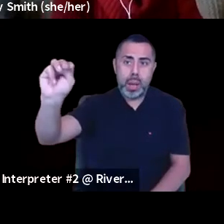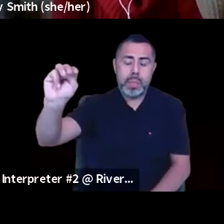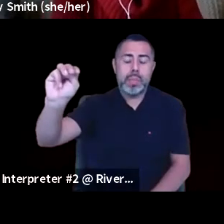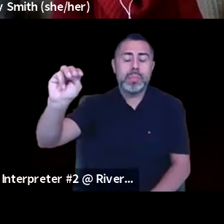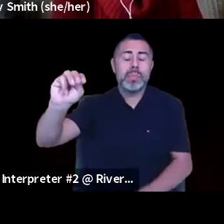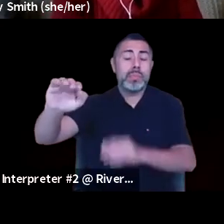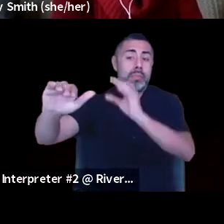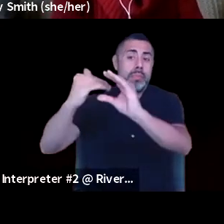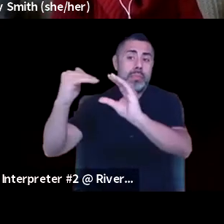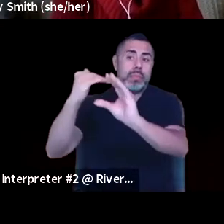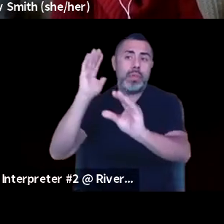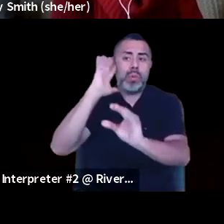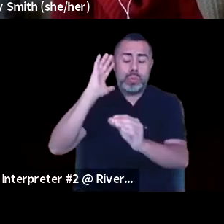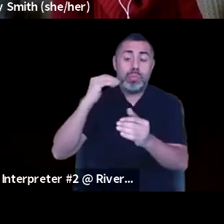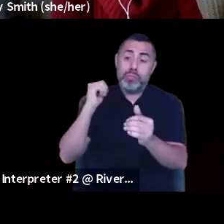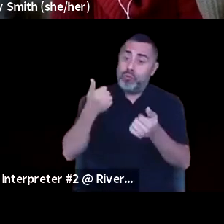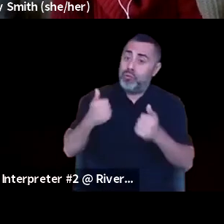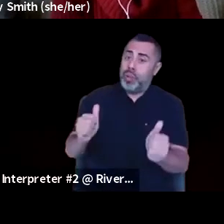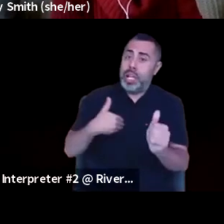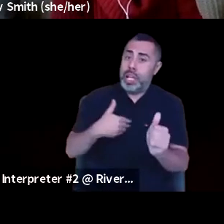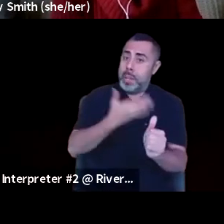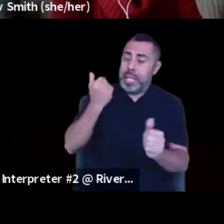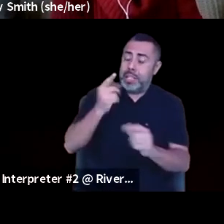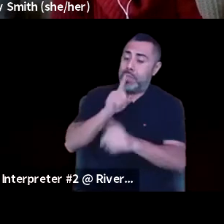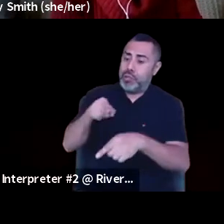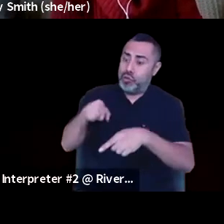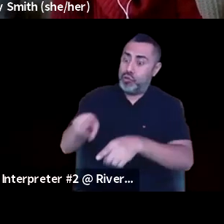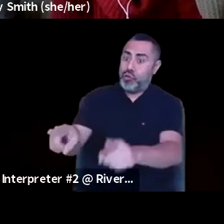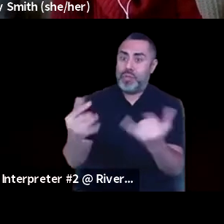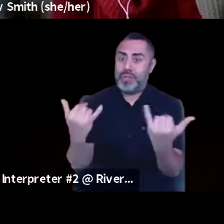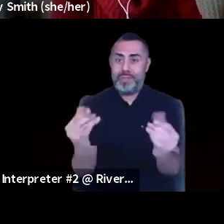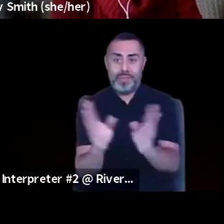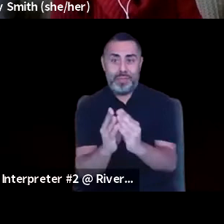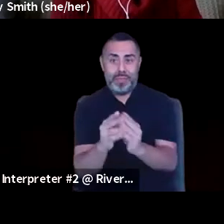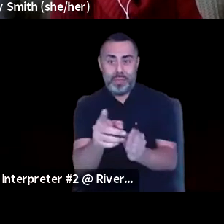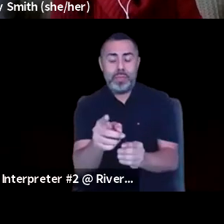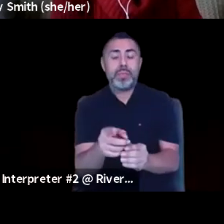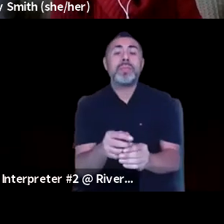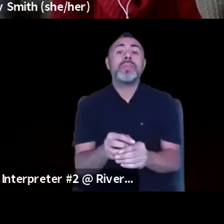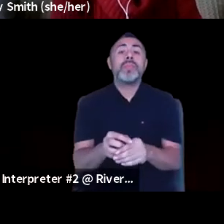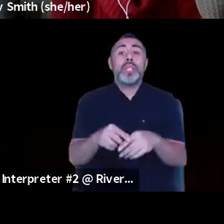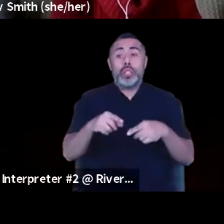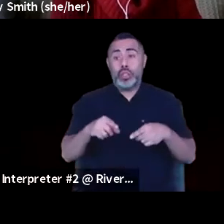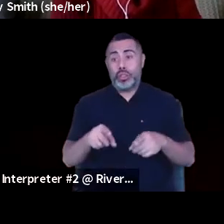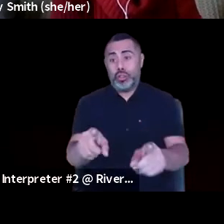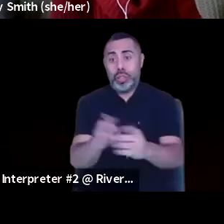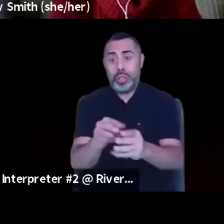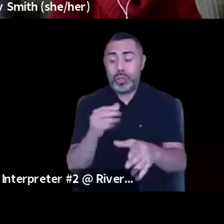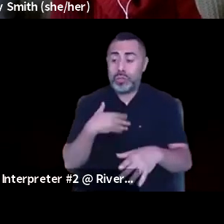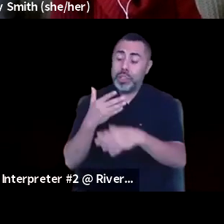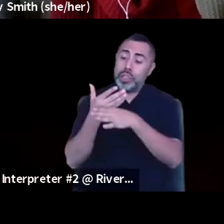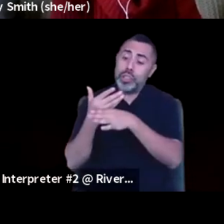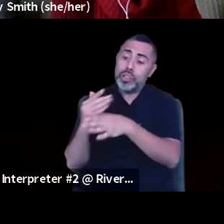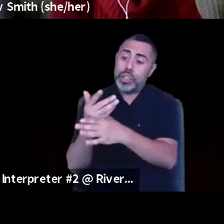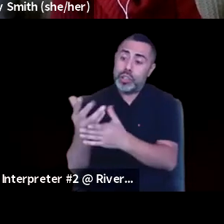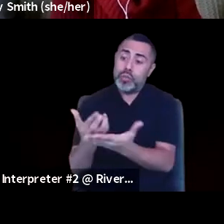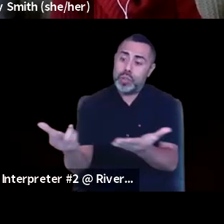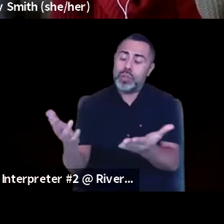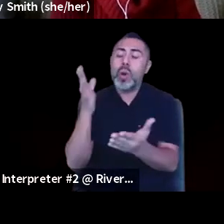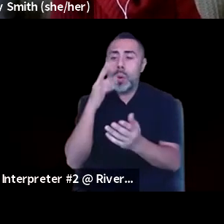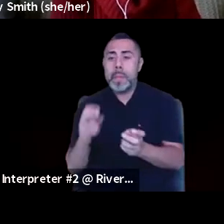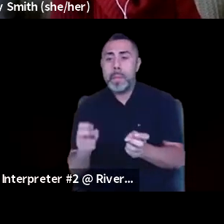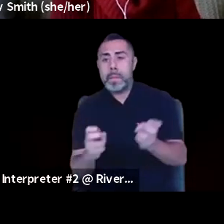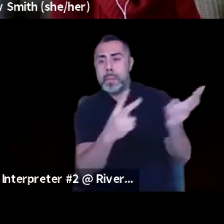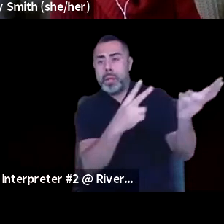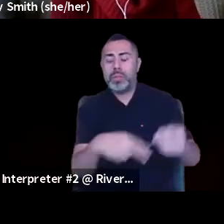session. As we share resources throughout the session, we're going to post them on the HowlRound Twitter account,